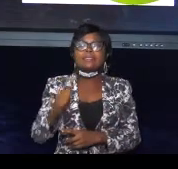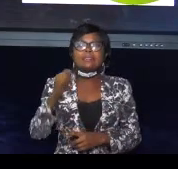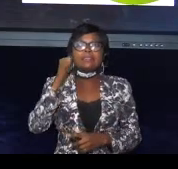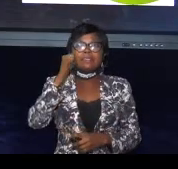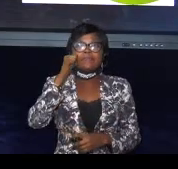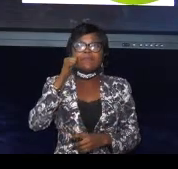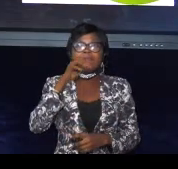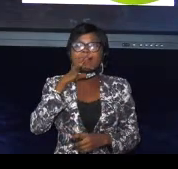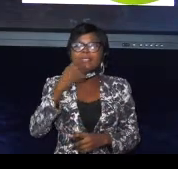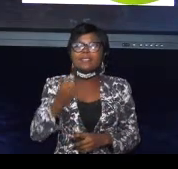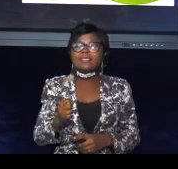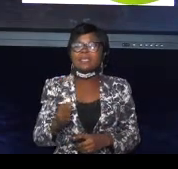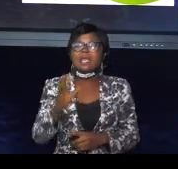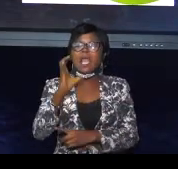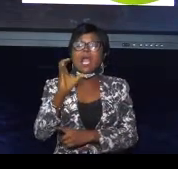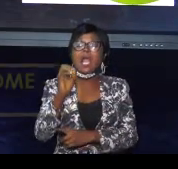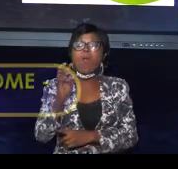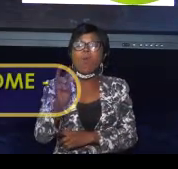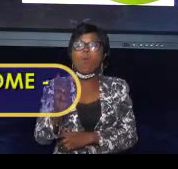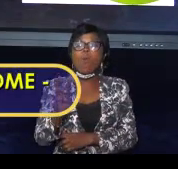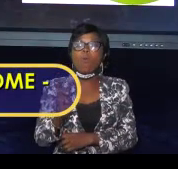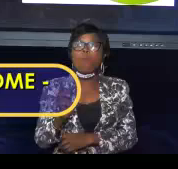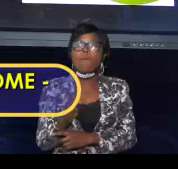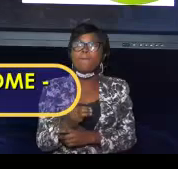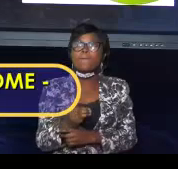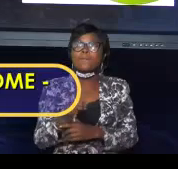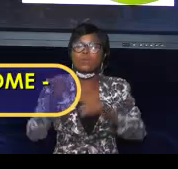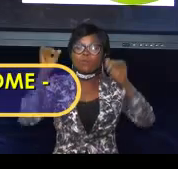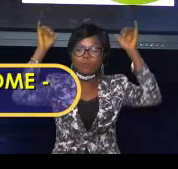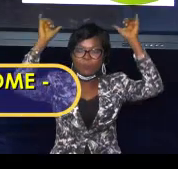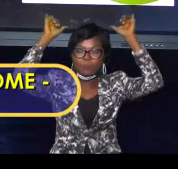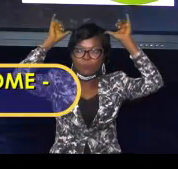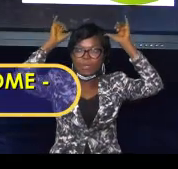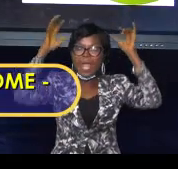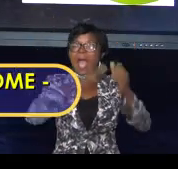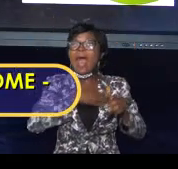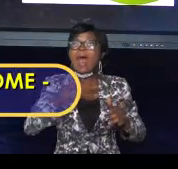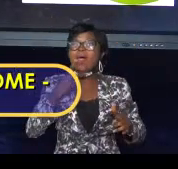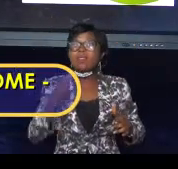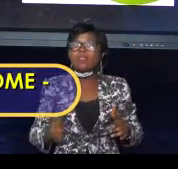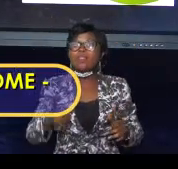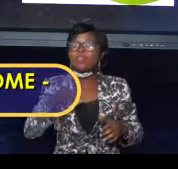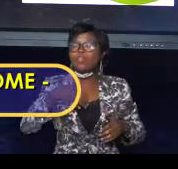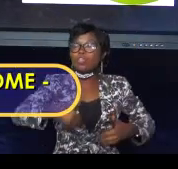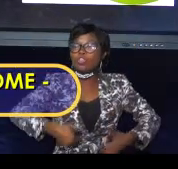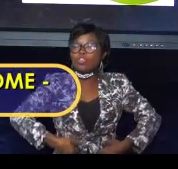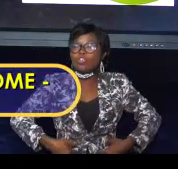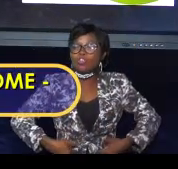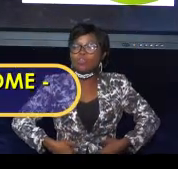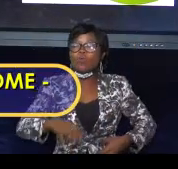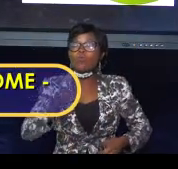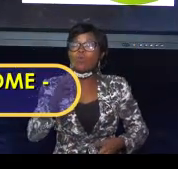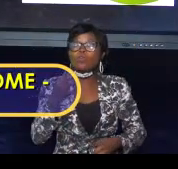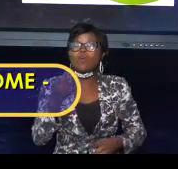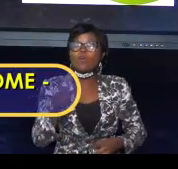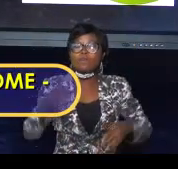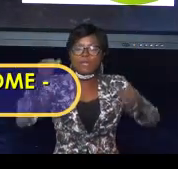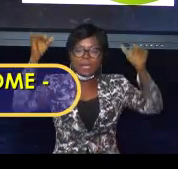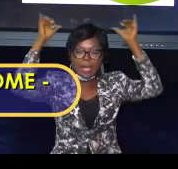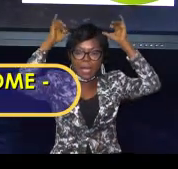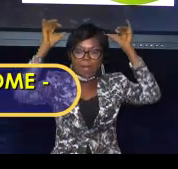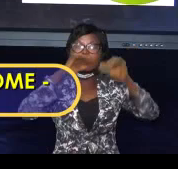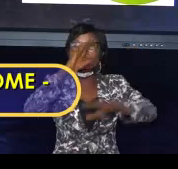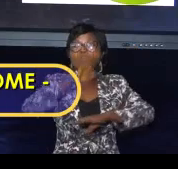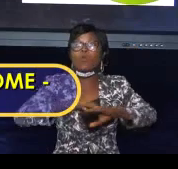The female is the cow. Yes, the female is the cow. And the young one of the cow